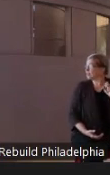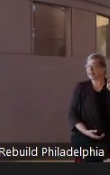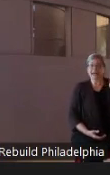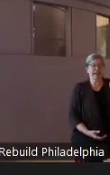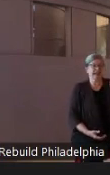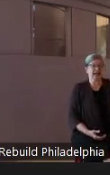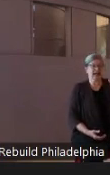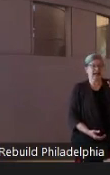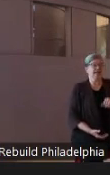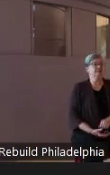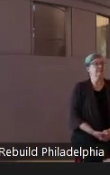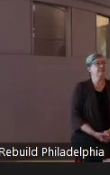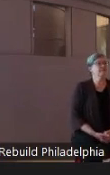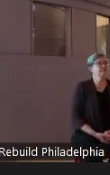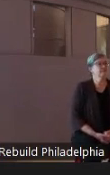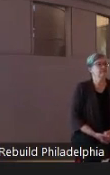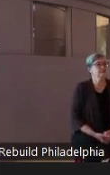Wheeler.